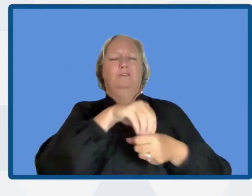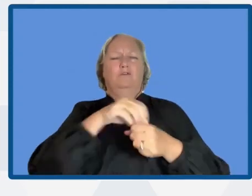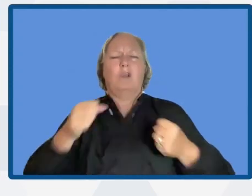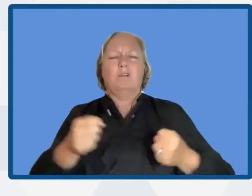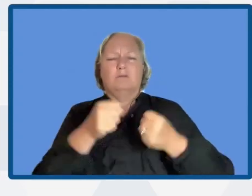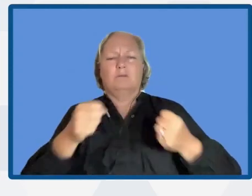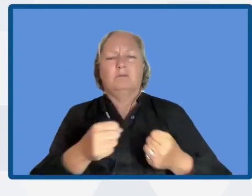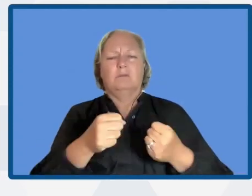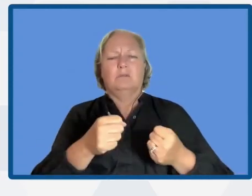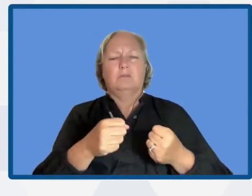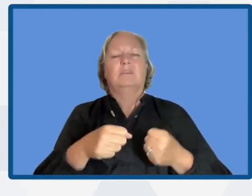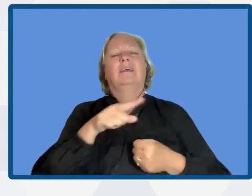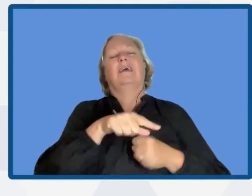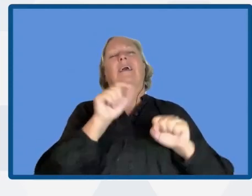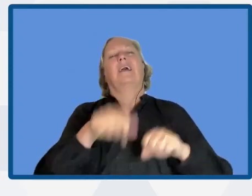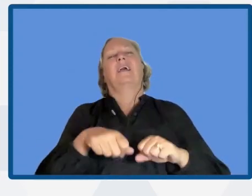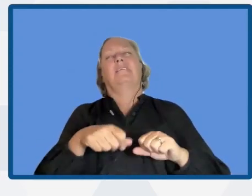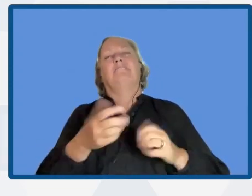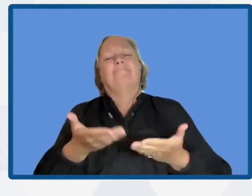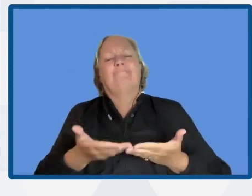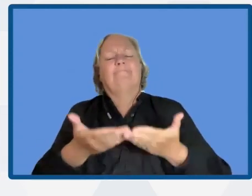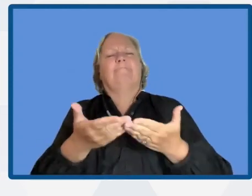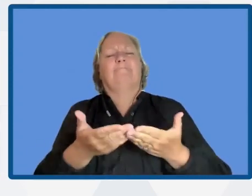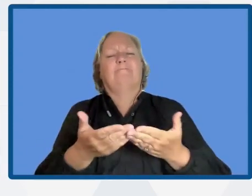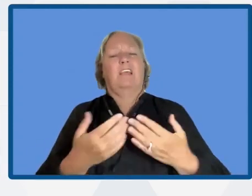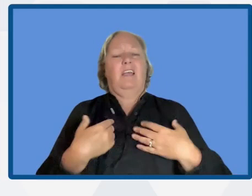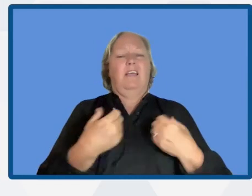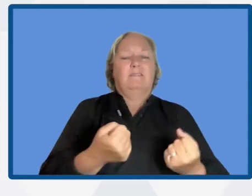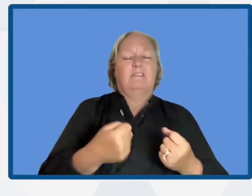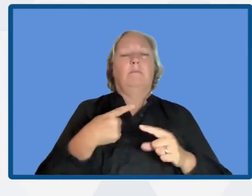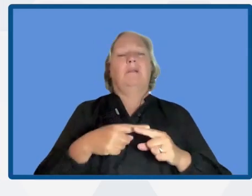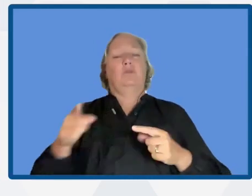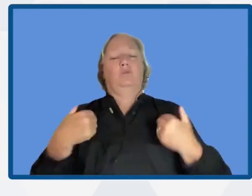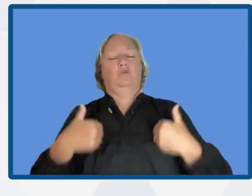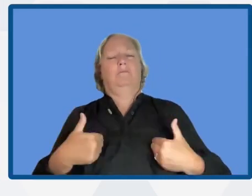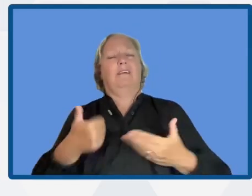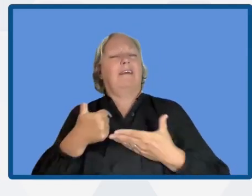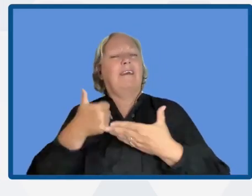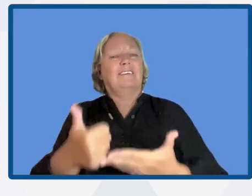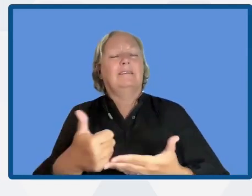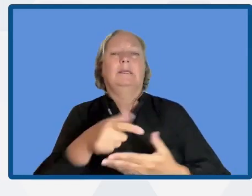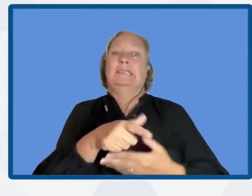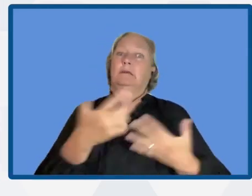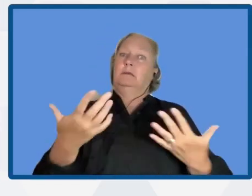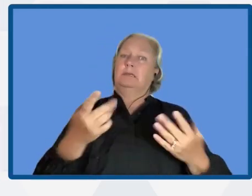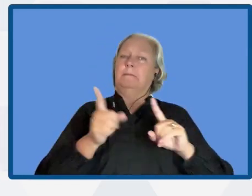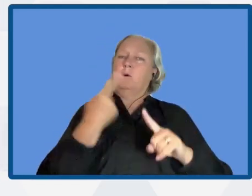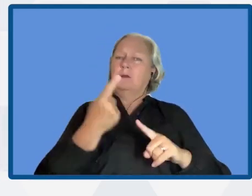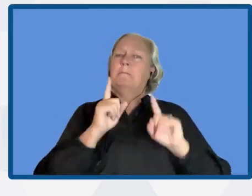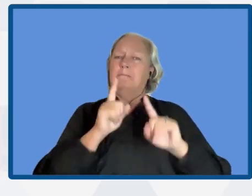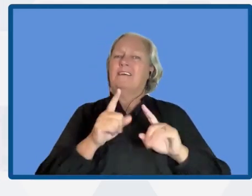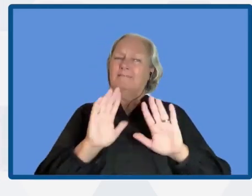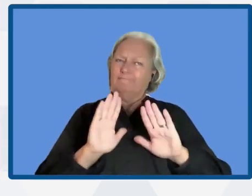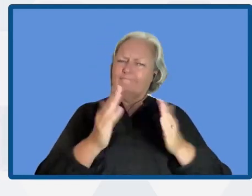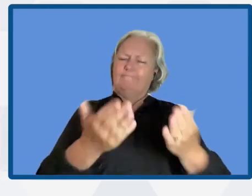enables help improving humanitarian aid. I think this is a key element that we need to provide our people with. In